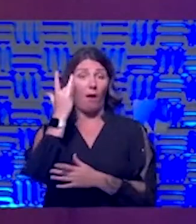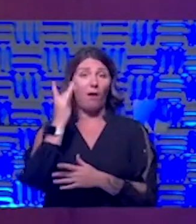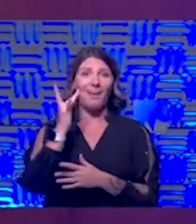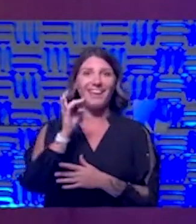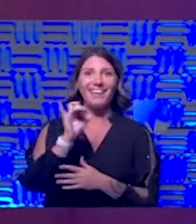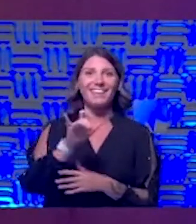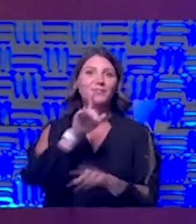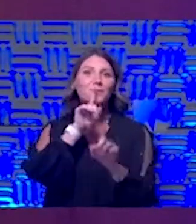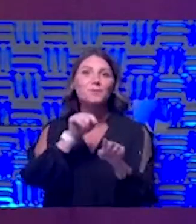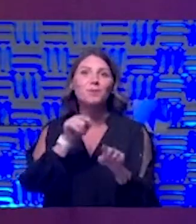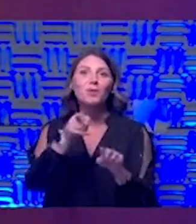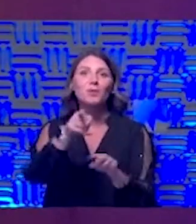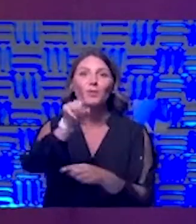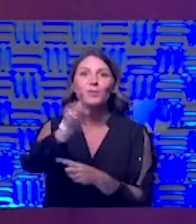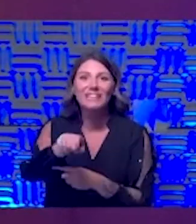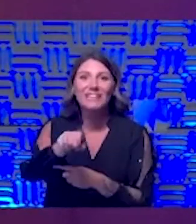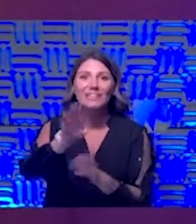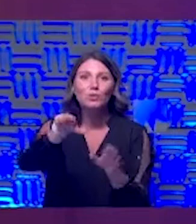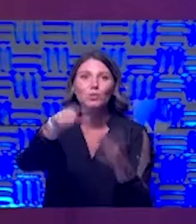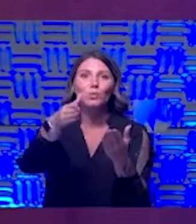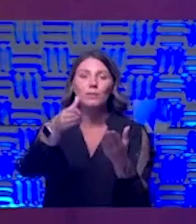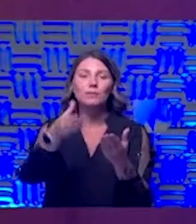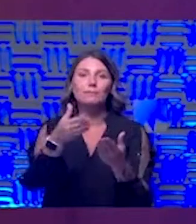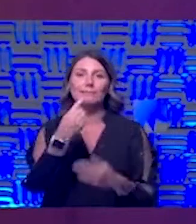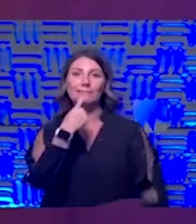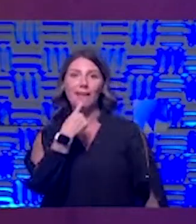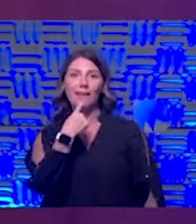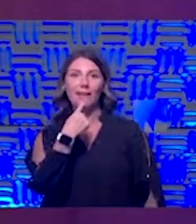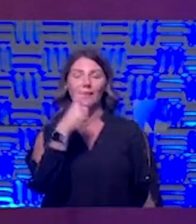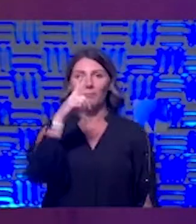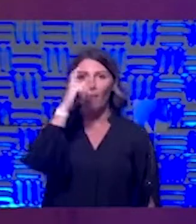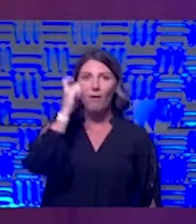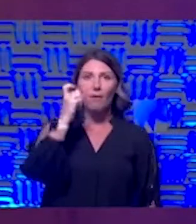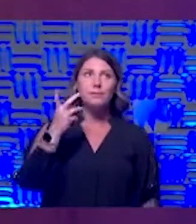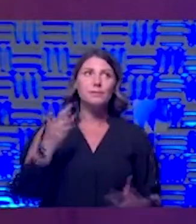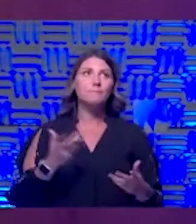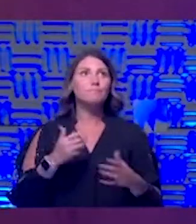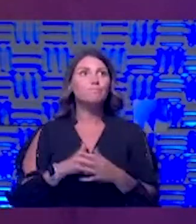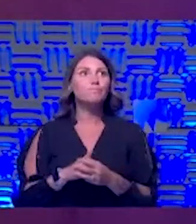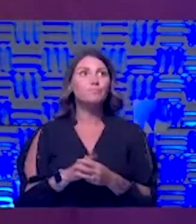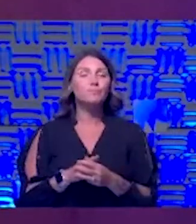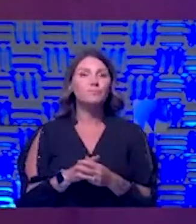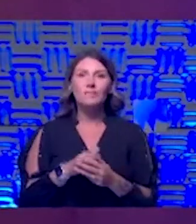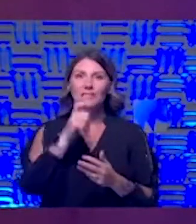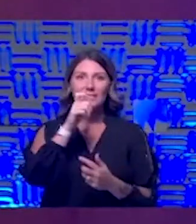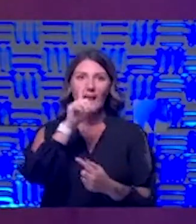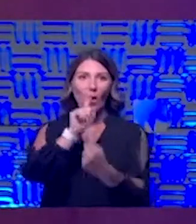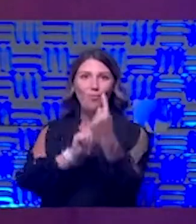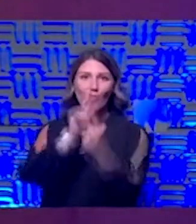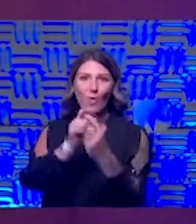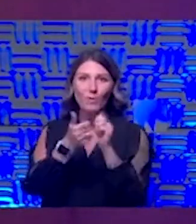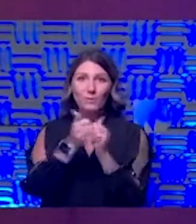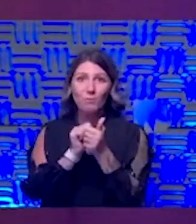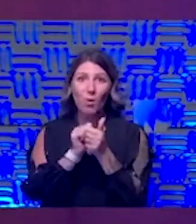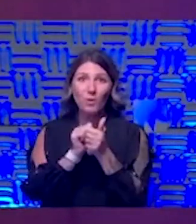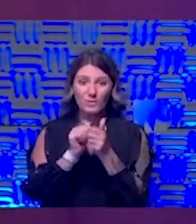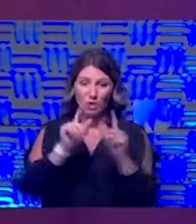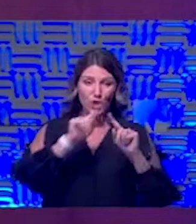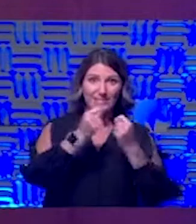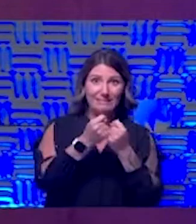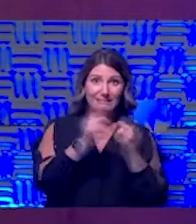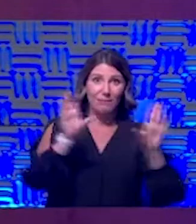that's the response you need to give, because these aren't one-on-one sports, they're team sports. And